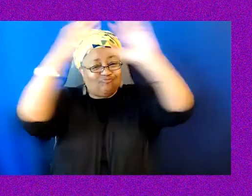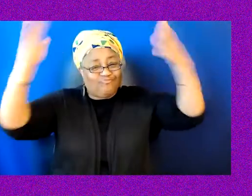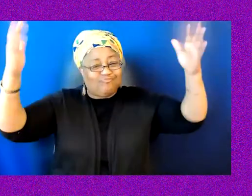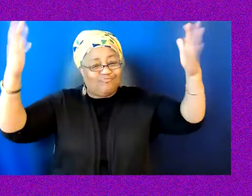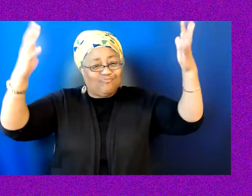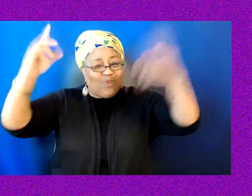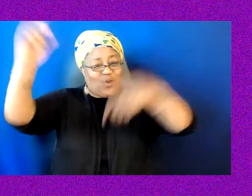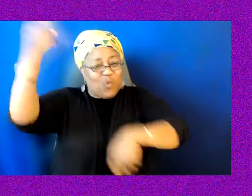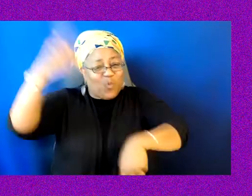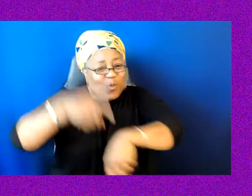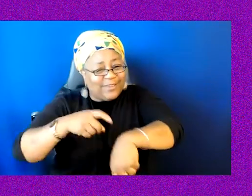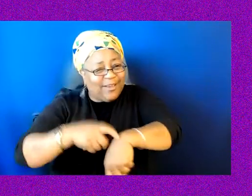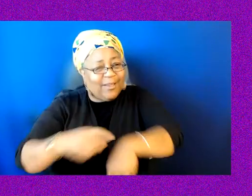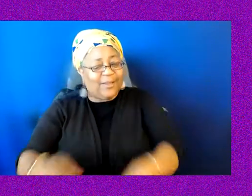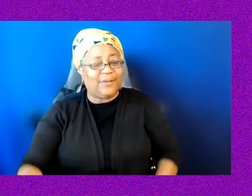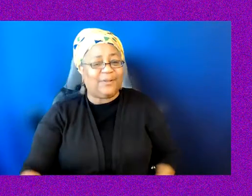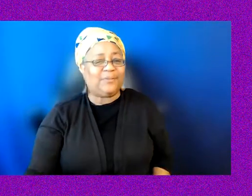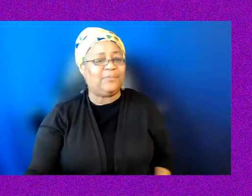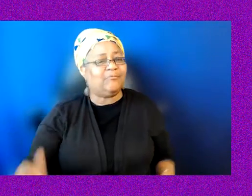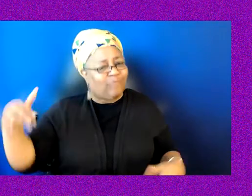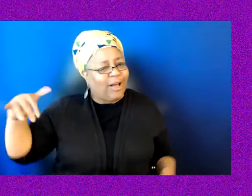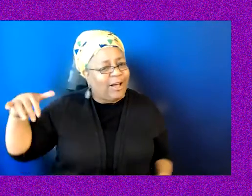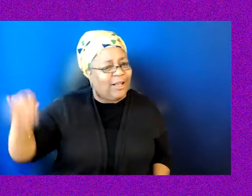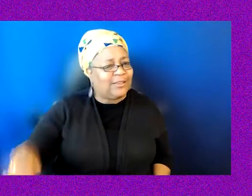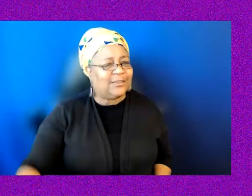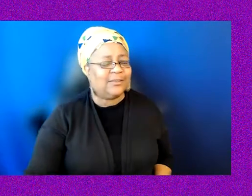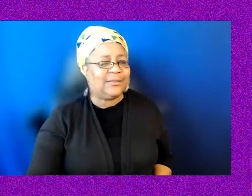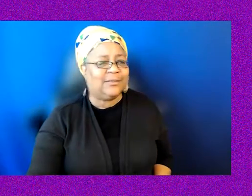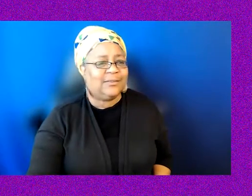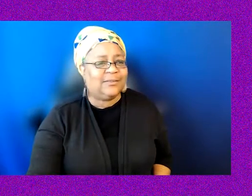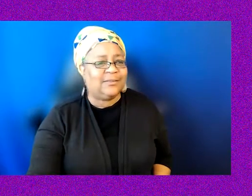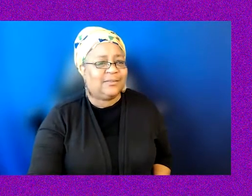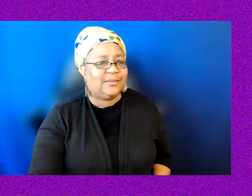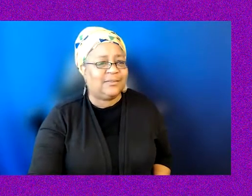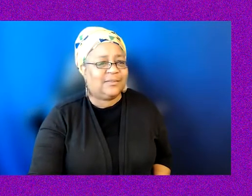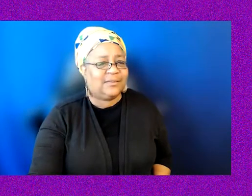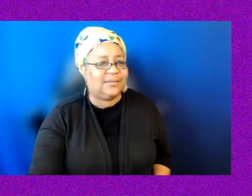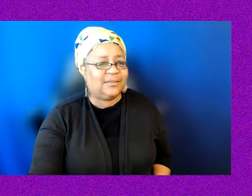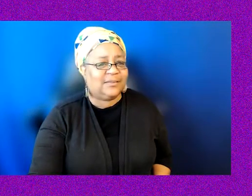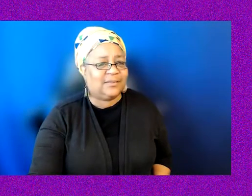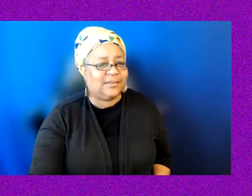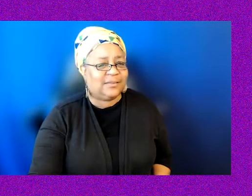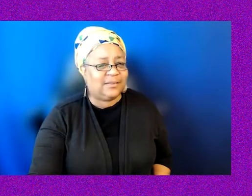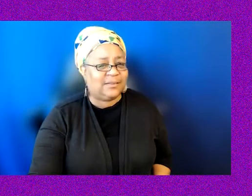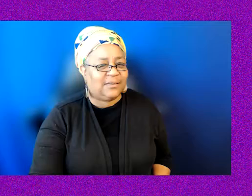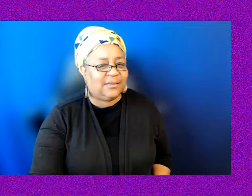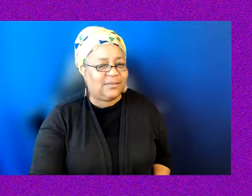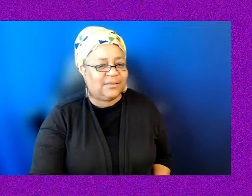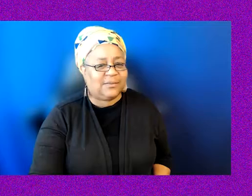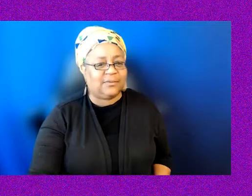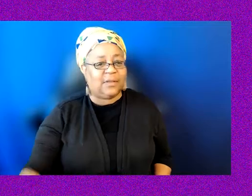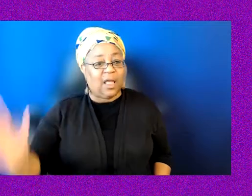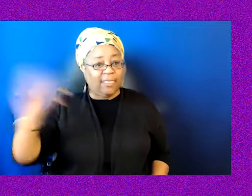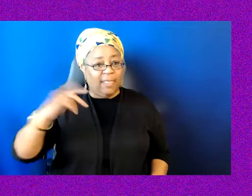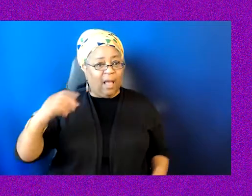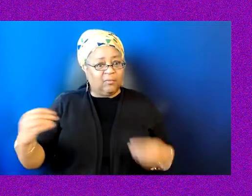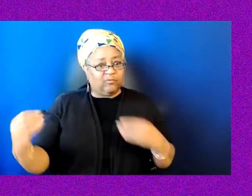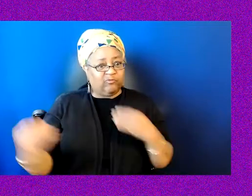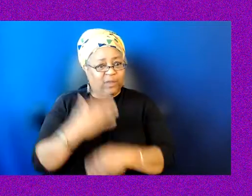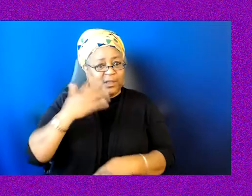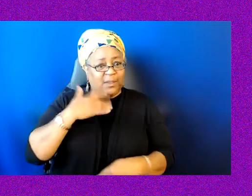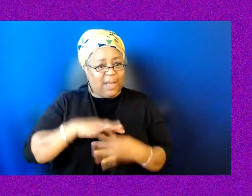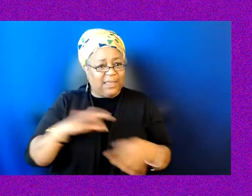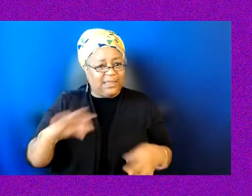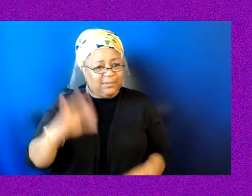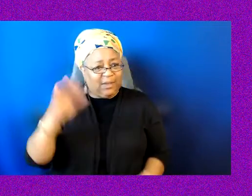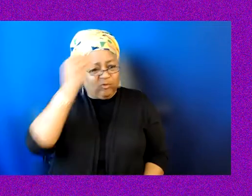Sí, una ronda de aplausos, yes. Una vez más. Ooh-wee, that did something to my spirit, I tell Eso you me that. Tocó hasta el alma, le